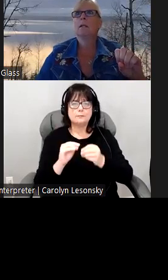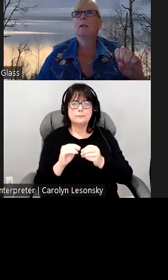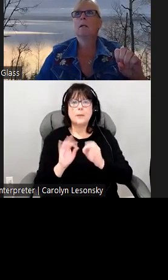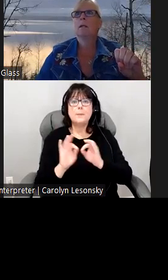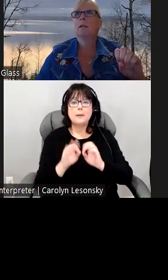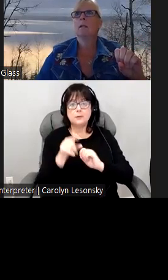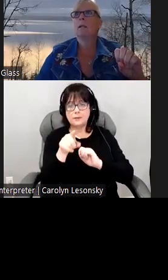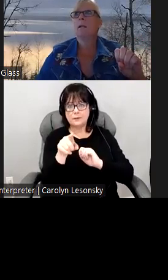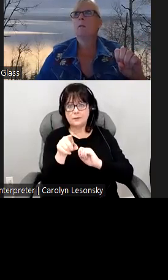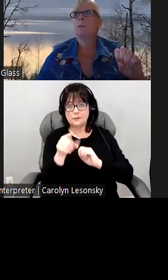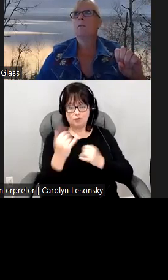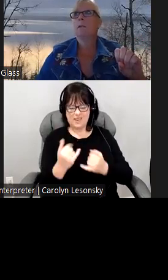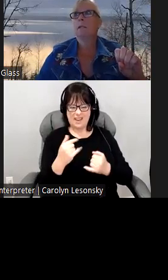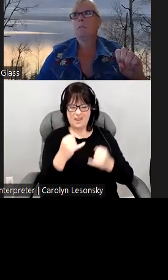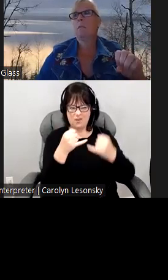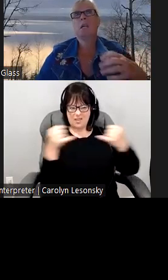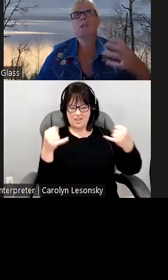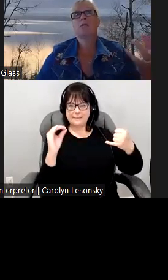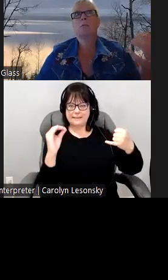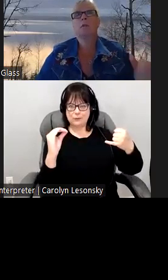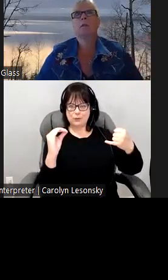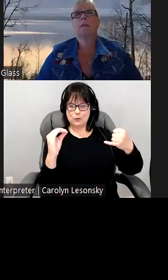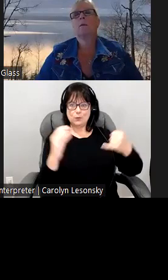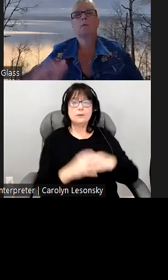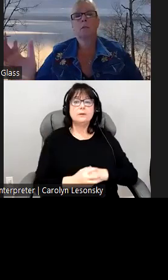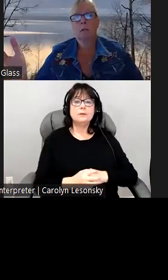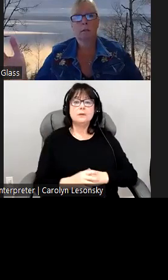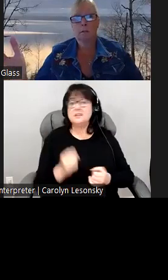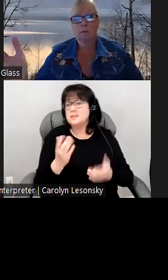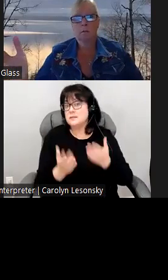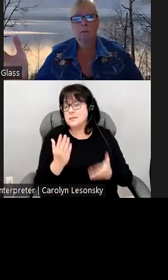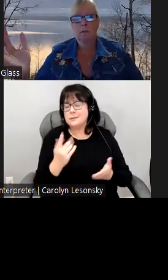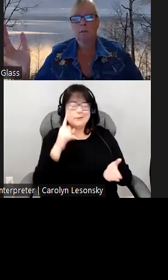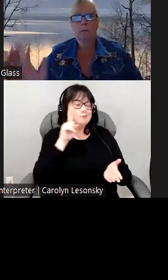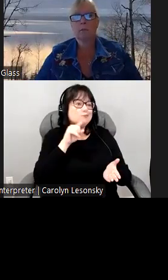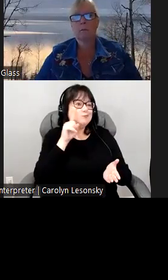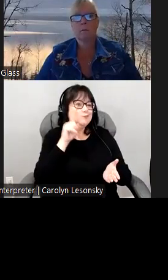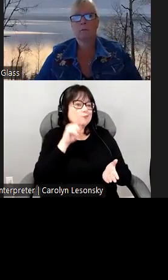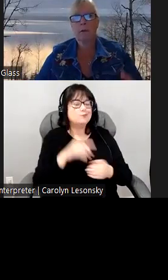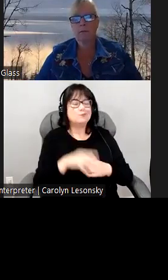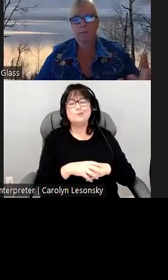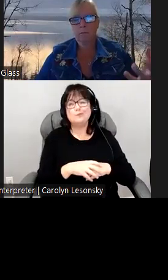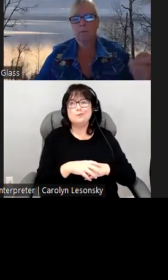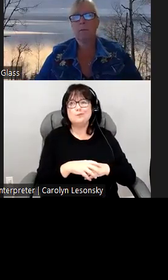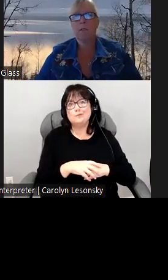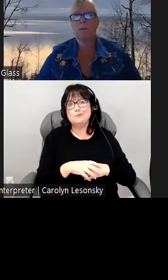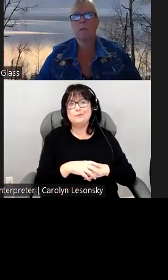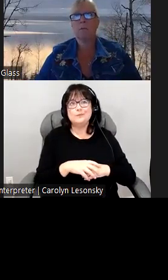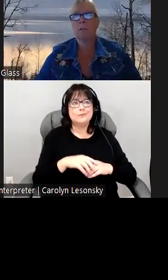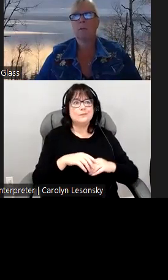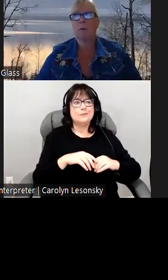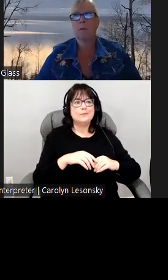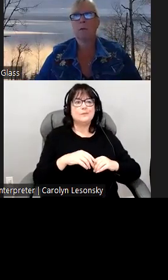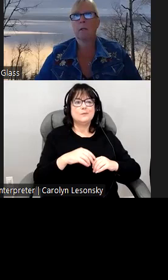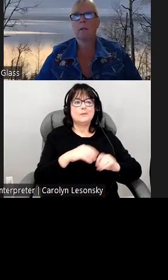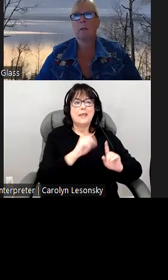And it would, like, maybe they had distributed $1,000 during the first 4 or 5 months of the year for